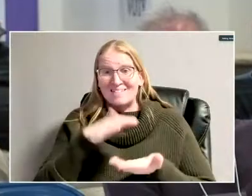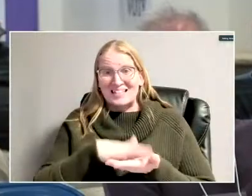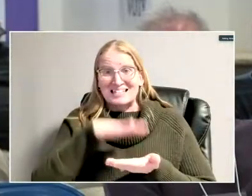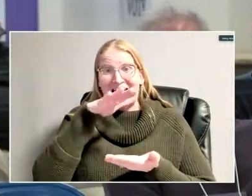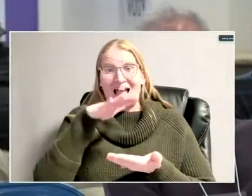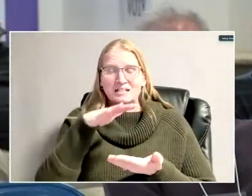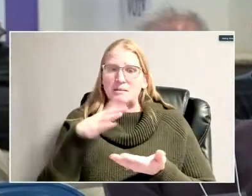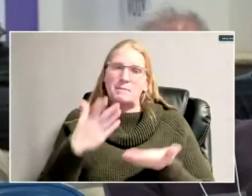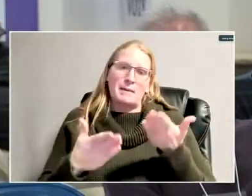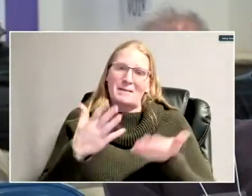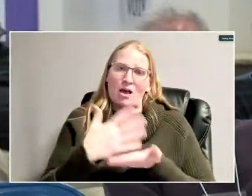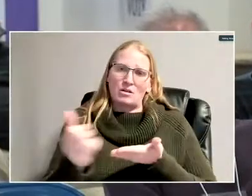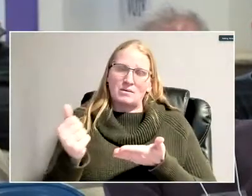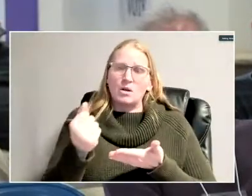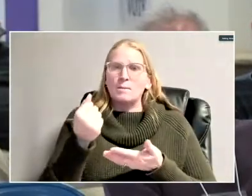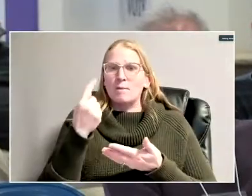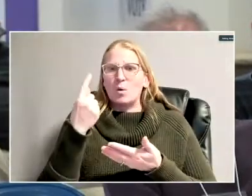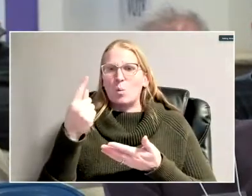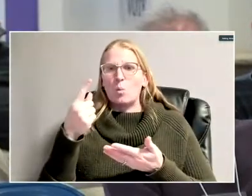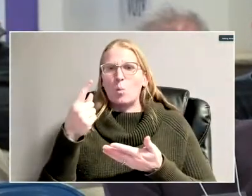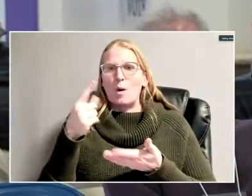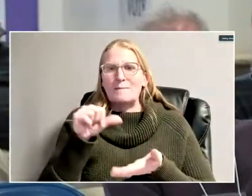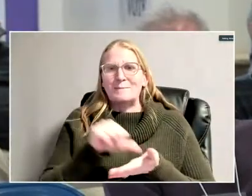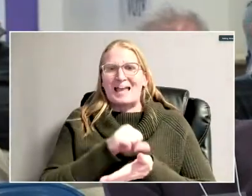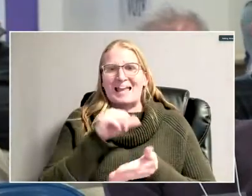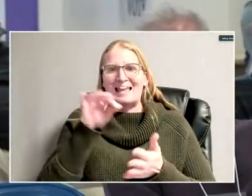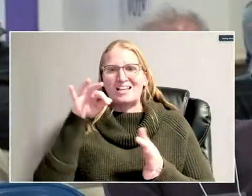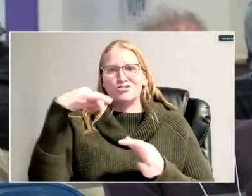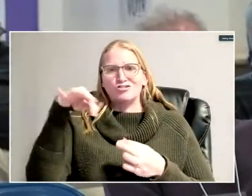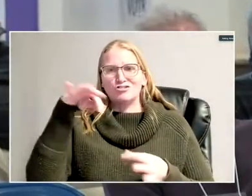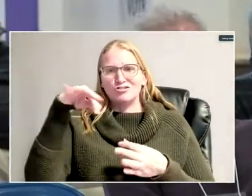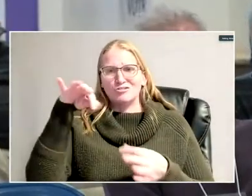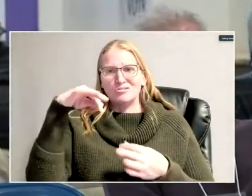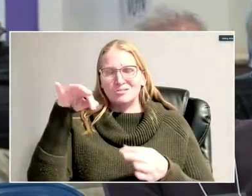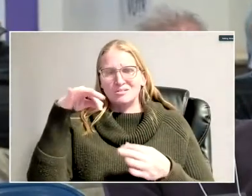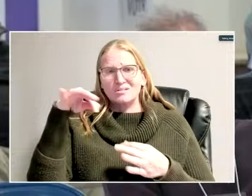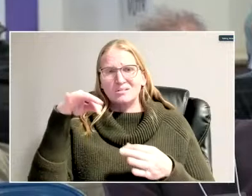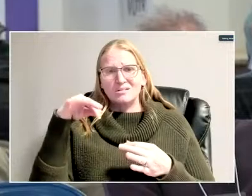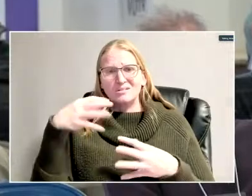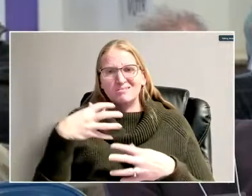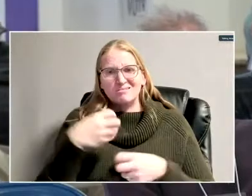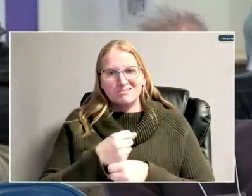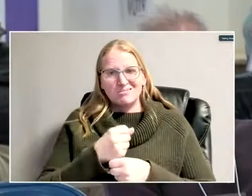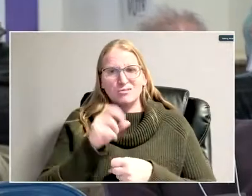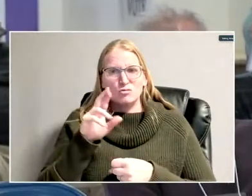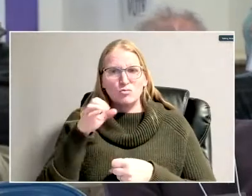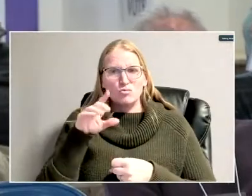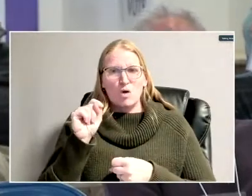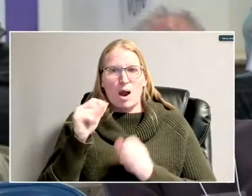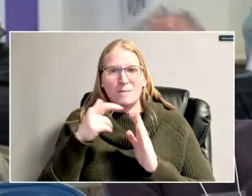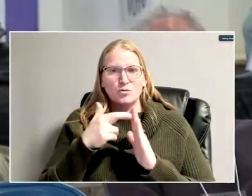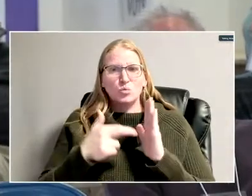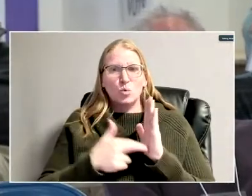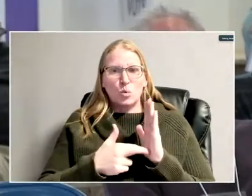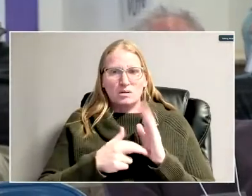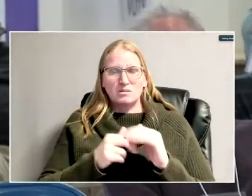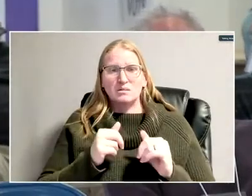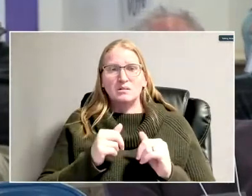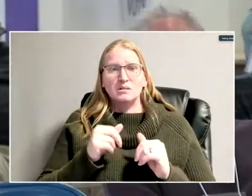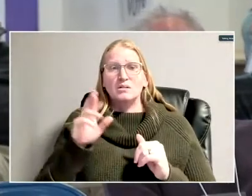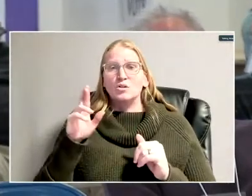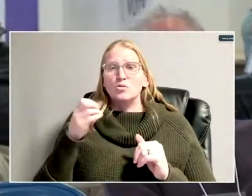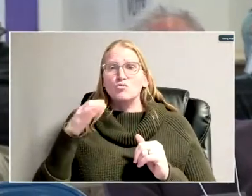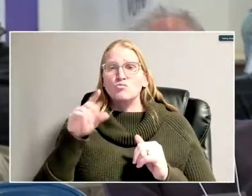taken of a one double-sided page uh it's basically Roberts rules has expanded